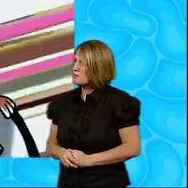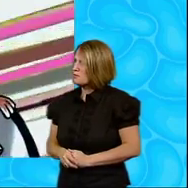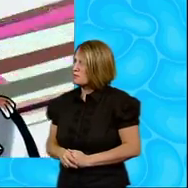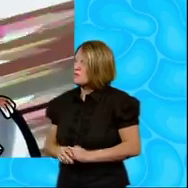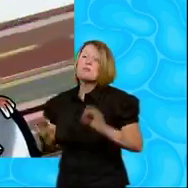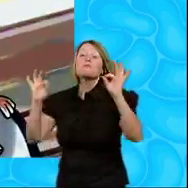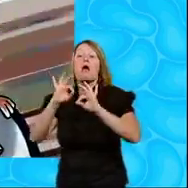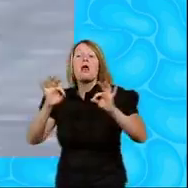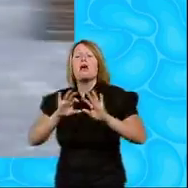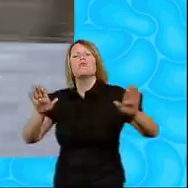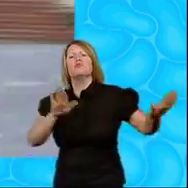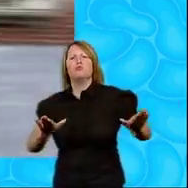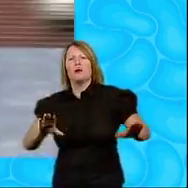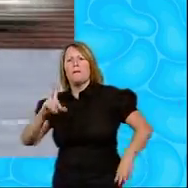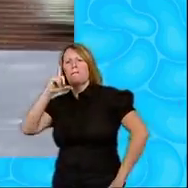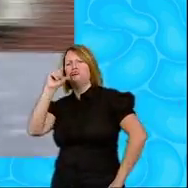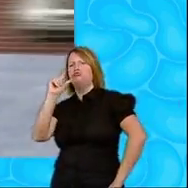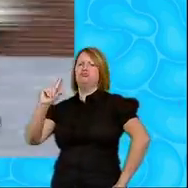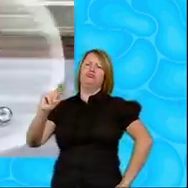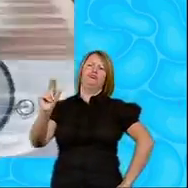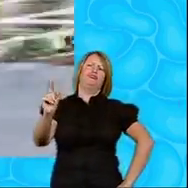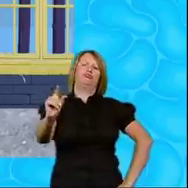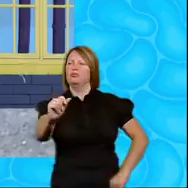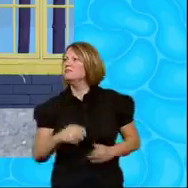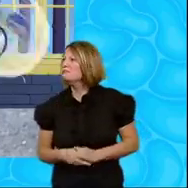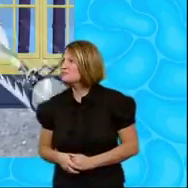And nothing ever slowed him down.